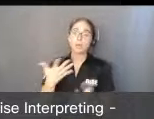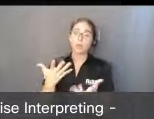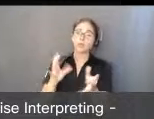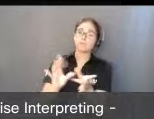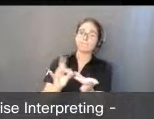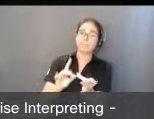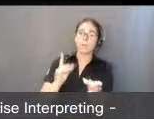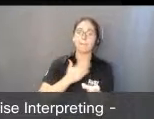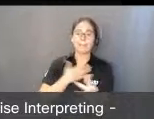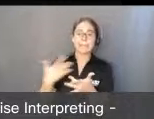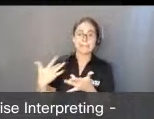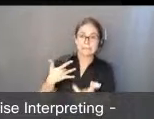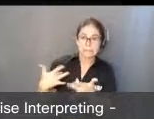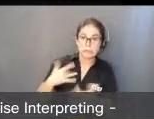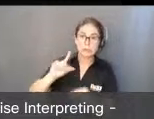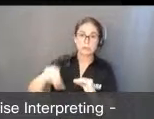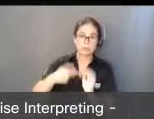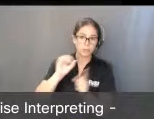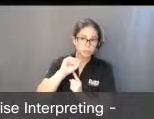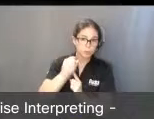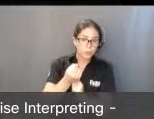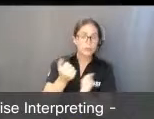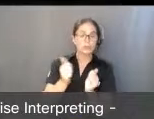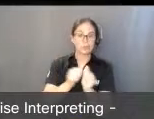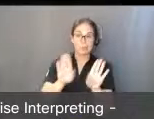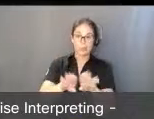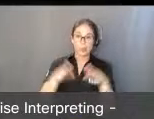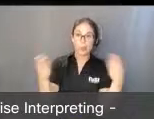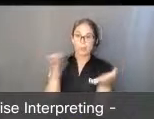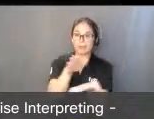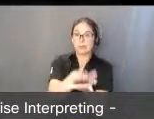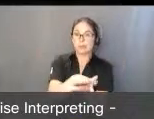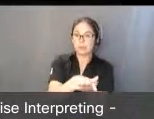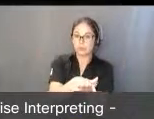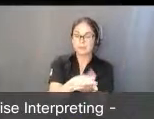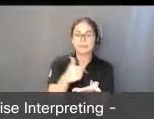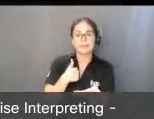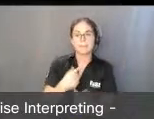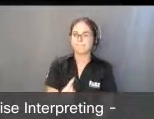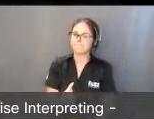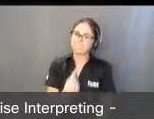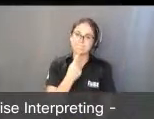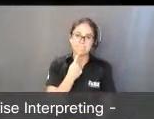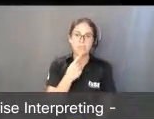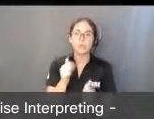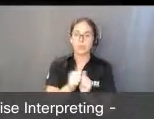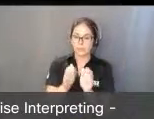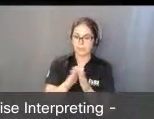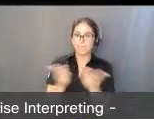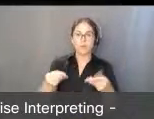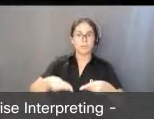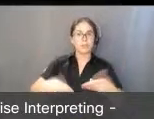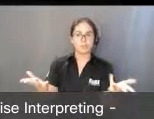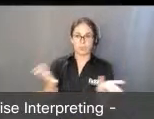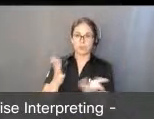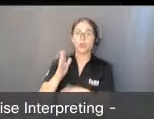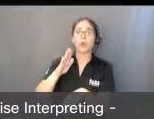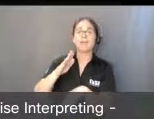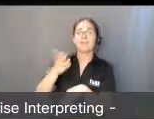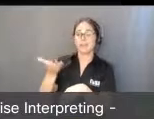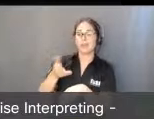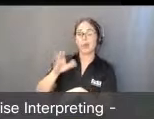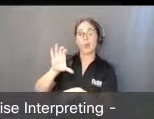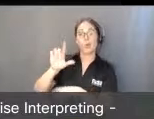concerns regarding the current situation about reopening schools. I was very disappointed in the book distribution at Colton Middle on July